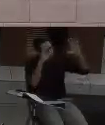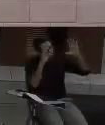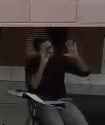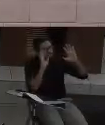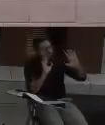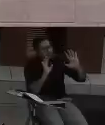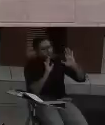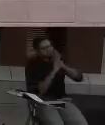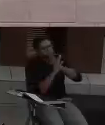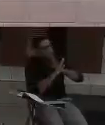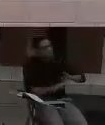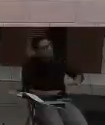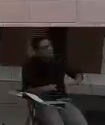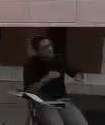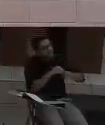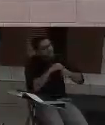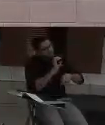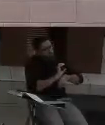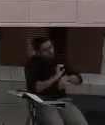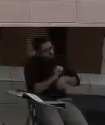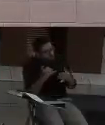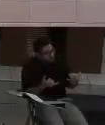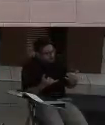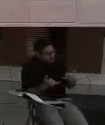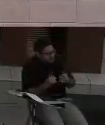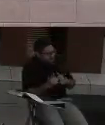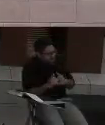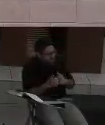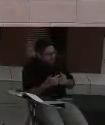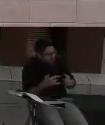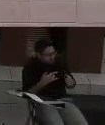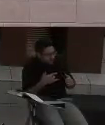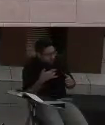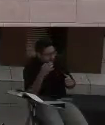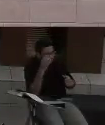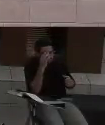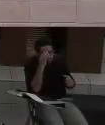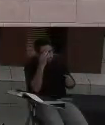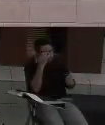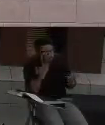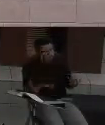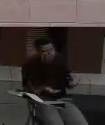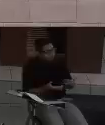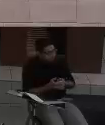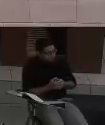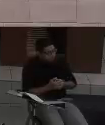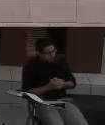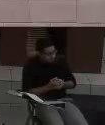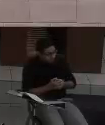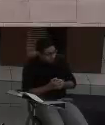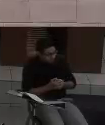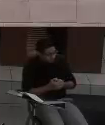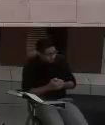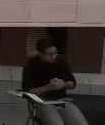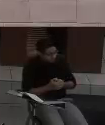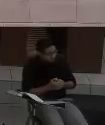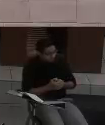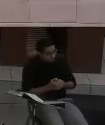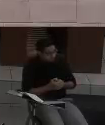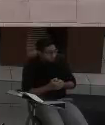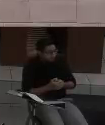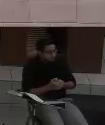in church today and to bring those with whom we struggle into this space?